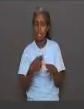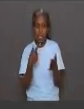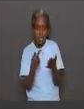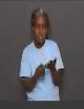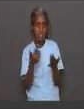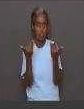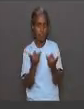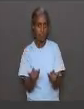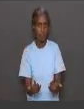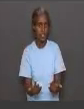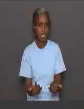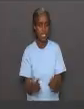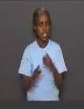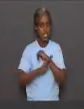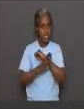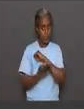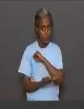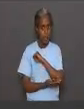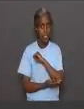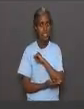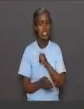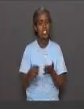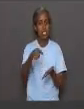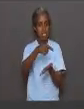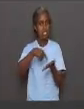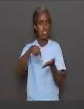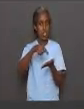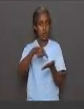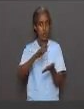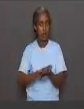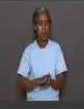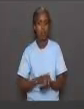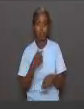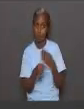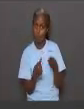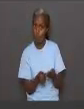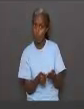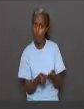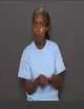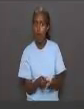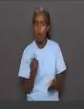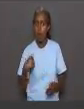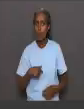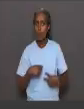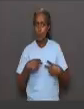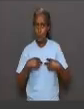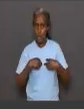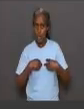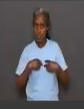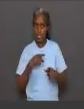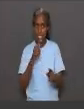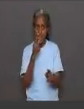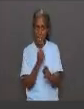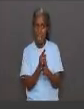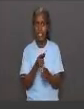In this figure, the base is circular. So, what we have is